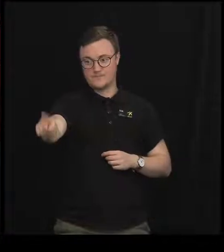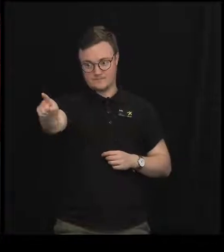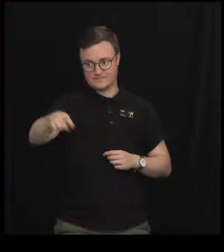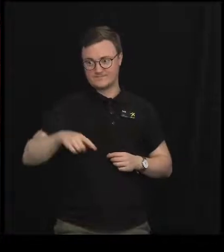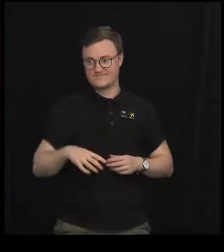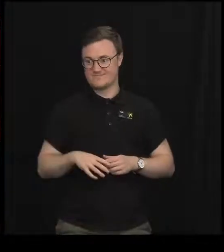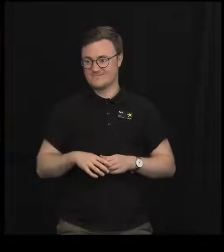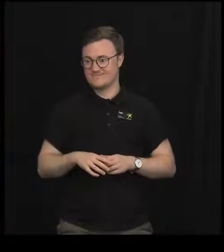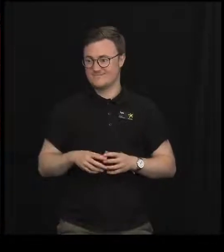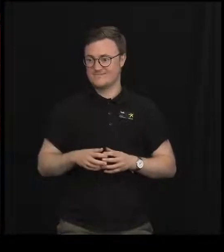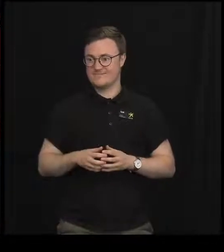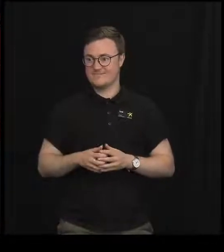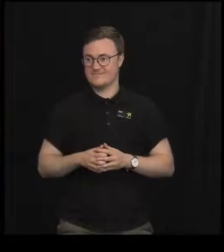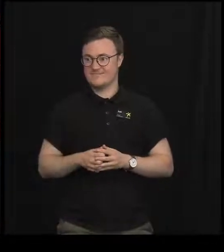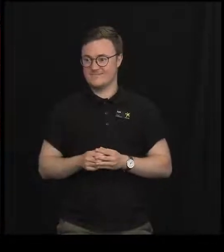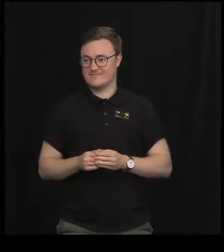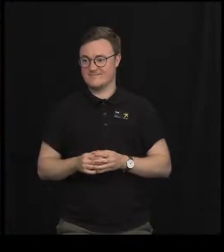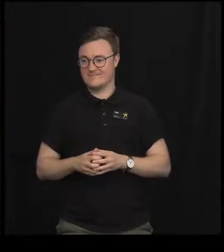Oh,